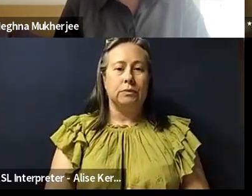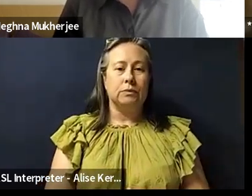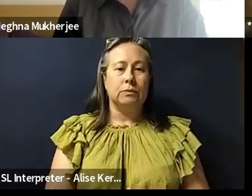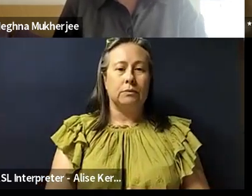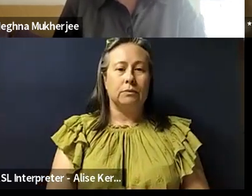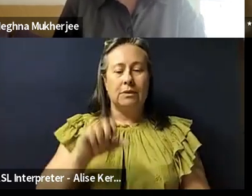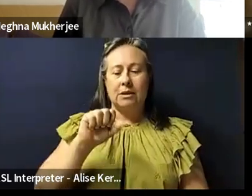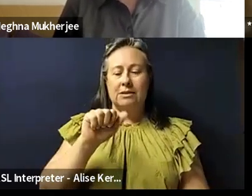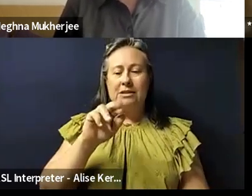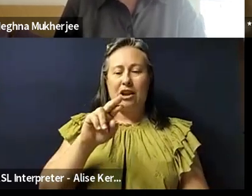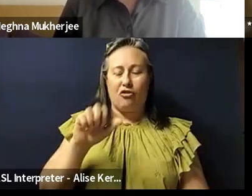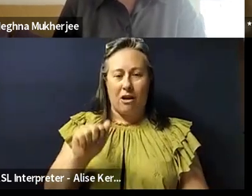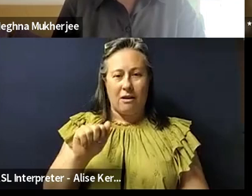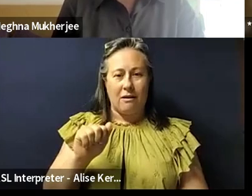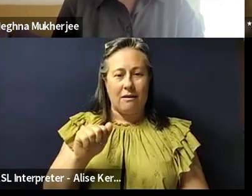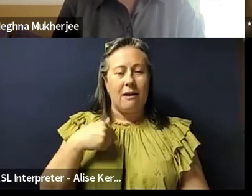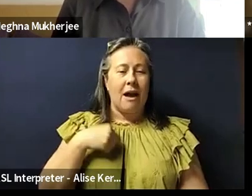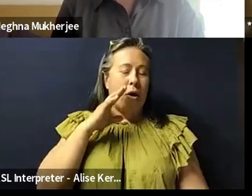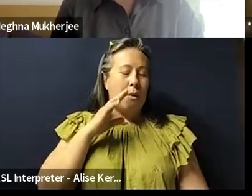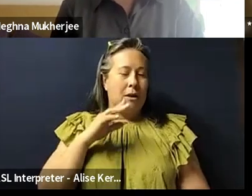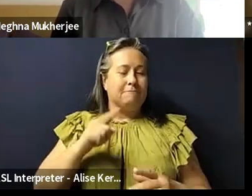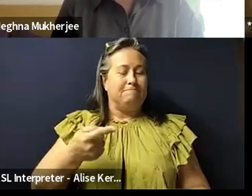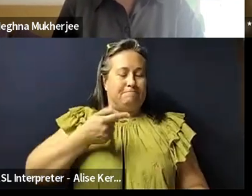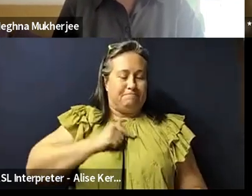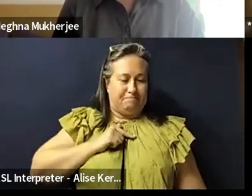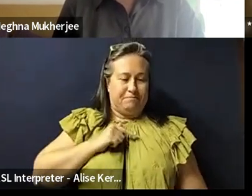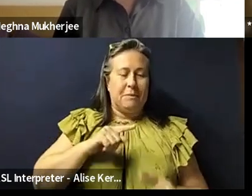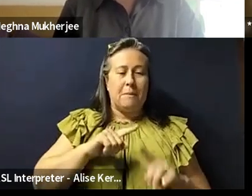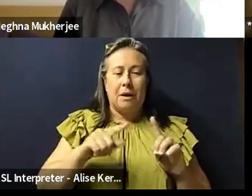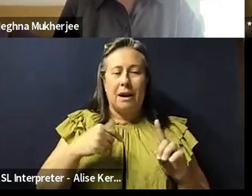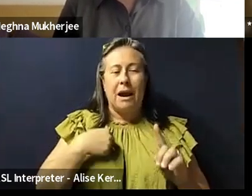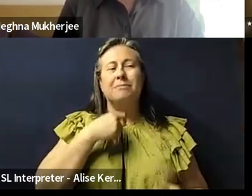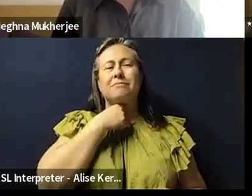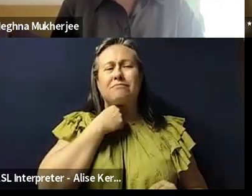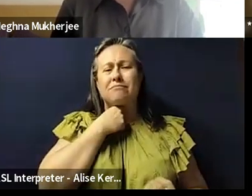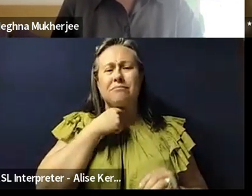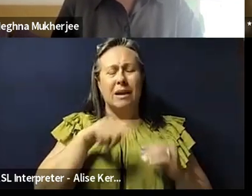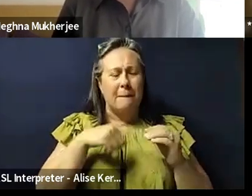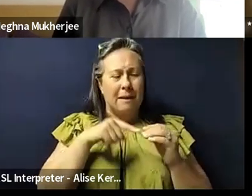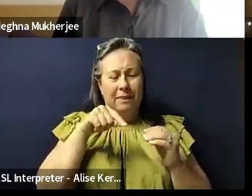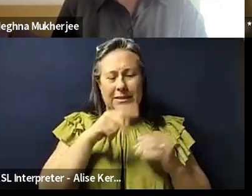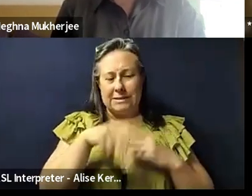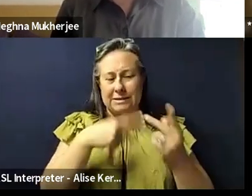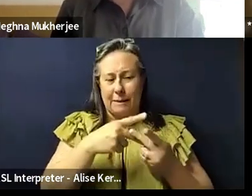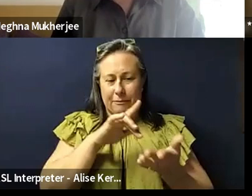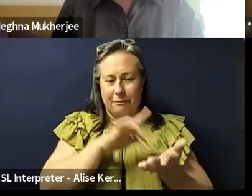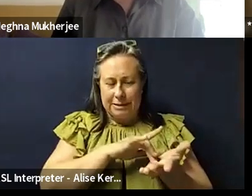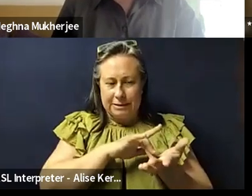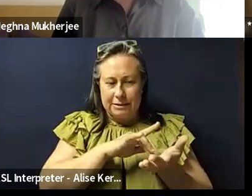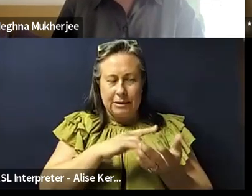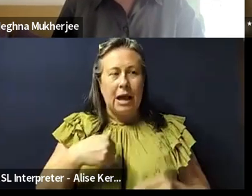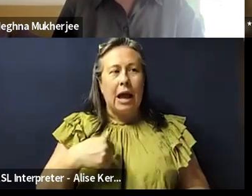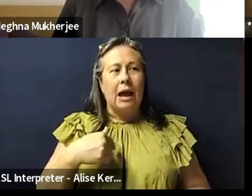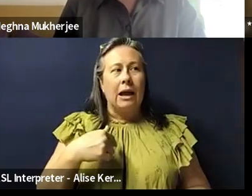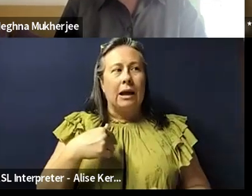I guess I can go first, but again, briefly, I think, first of all, just I'm curious about this hypothetical medication. I think